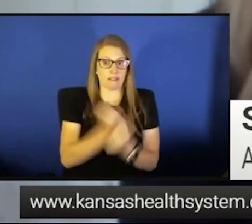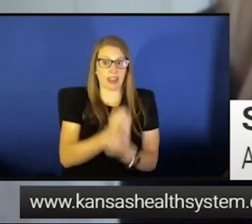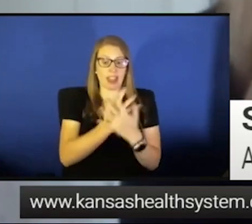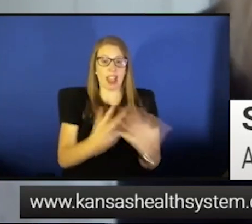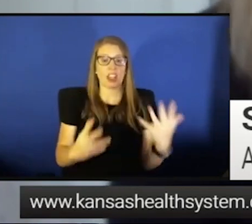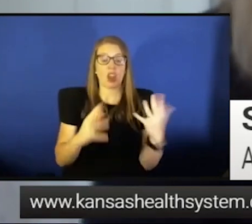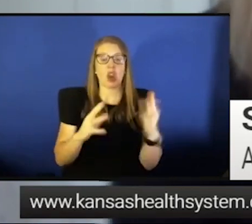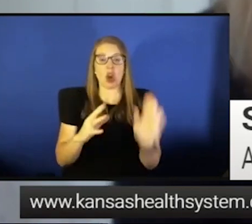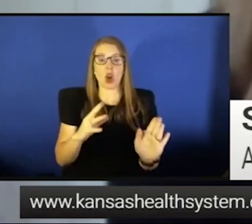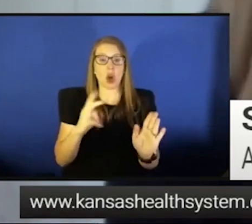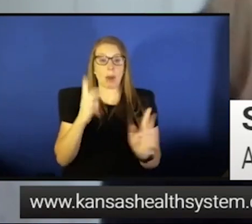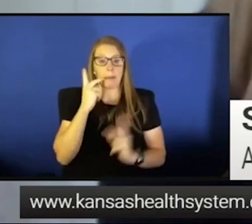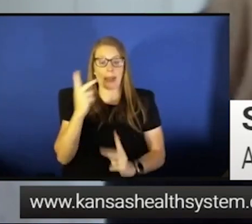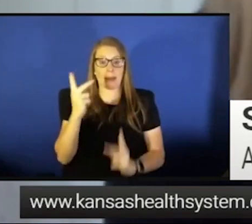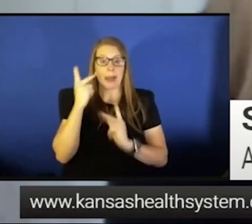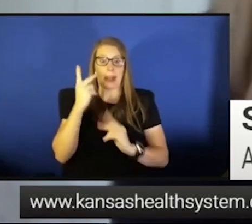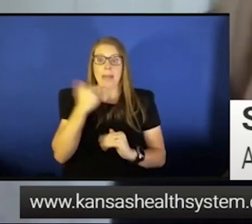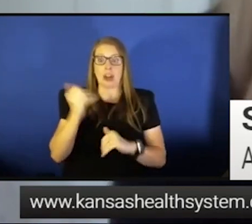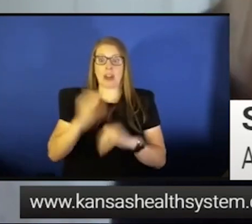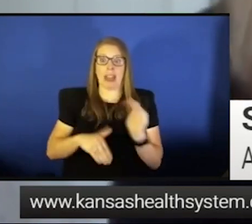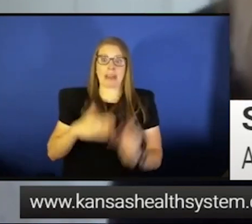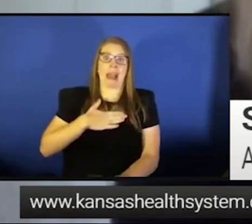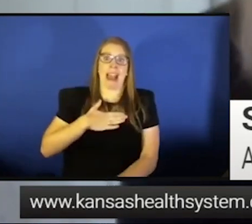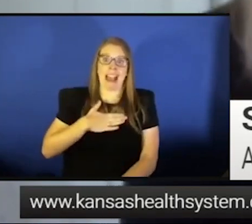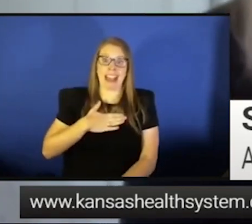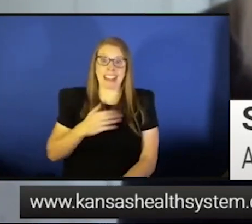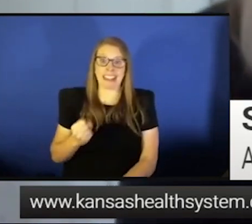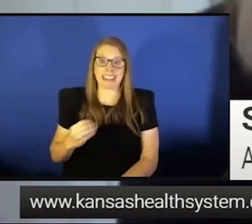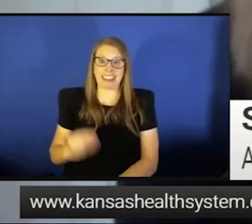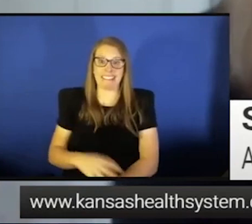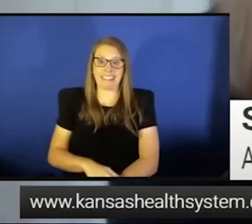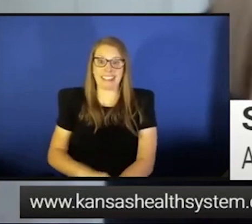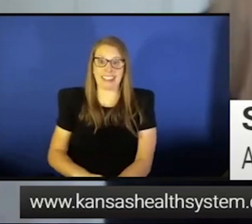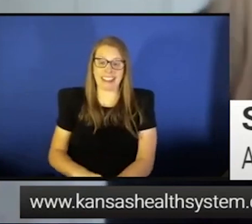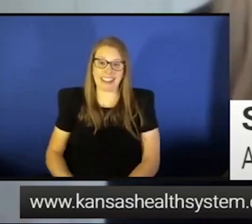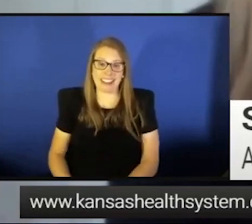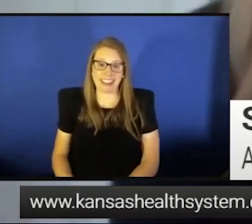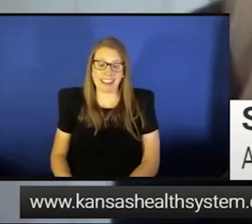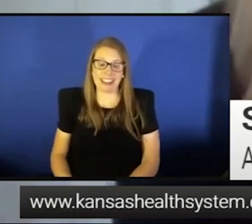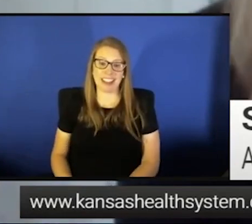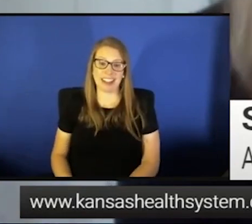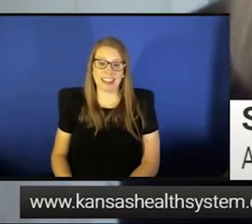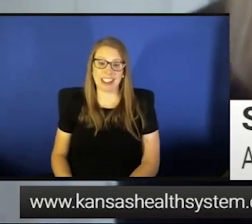Her memory is better than mine. So, in many regards.